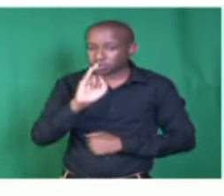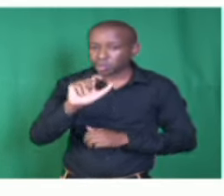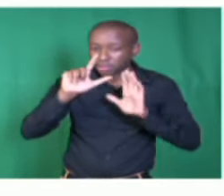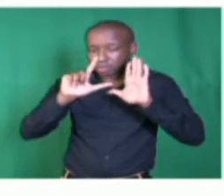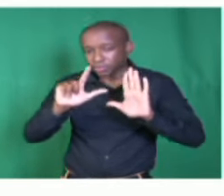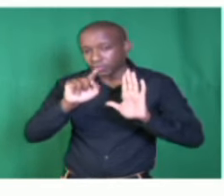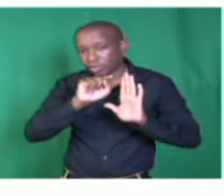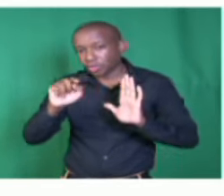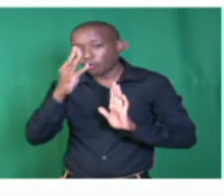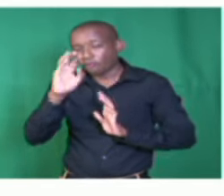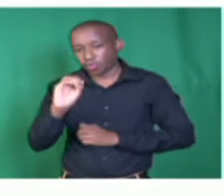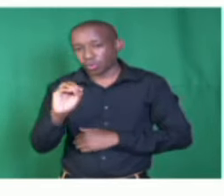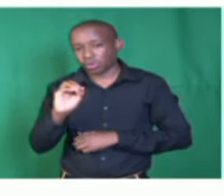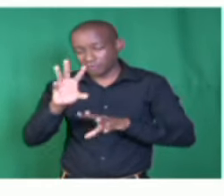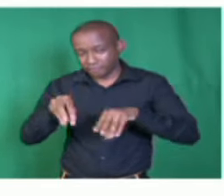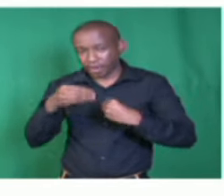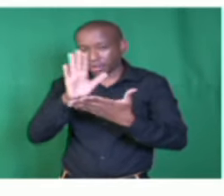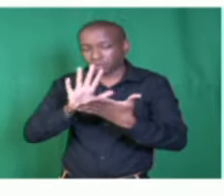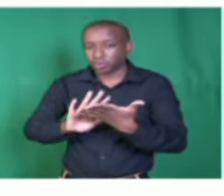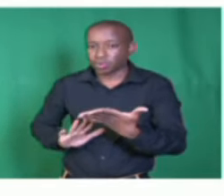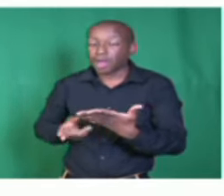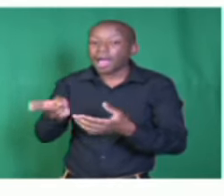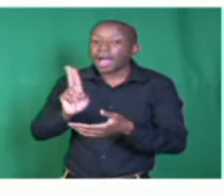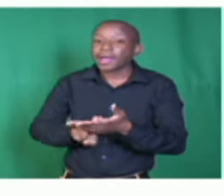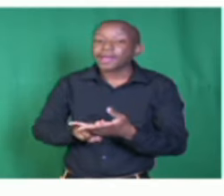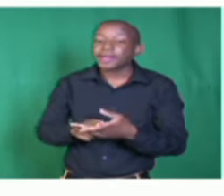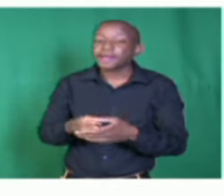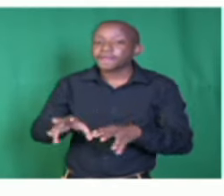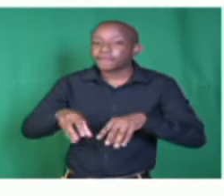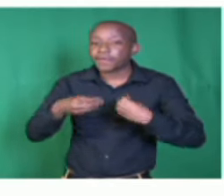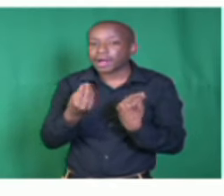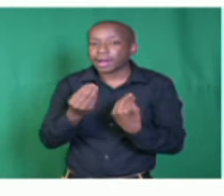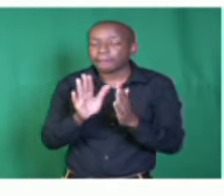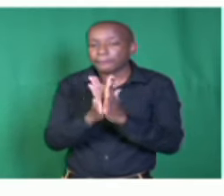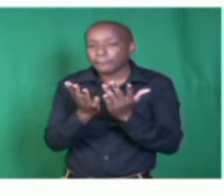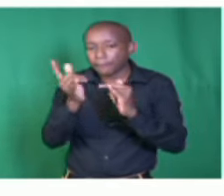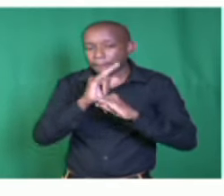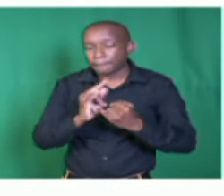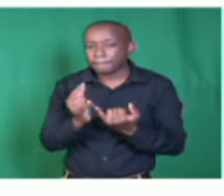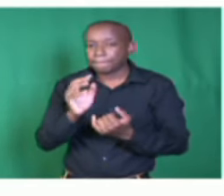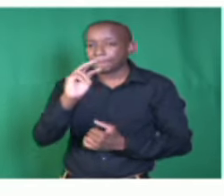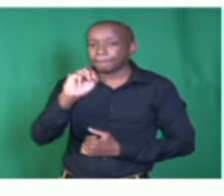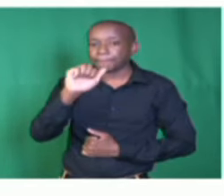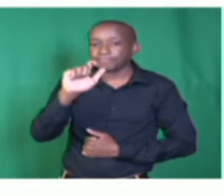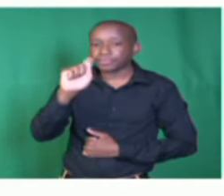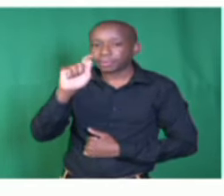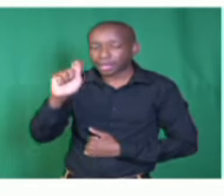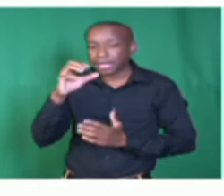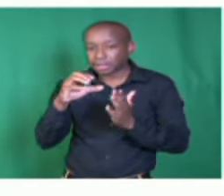27 to 40. It is also found in the book of Matthew